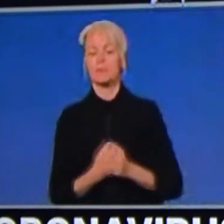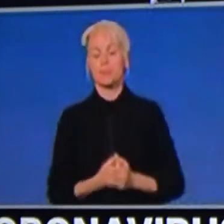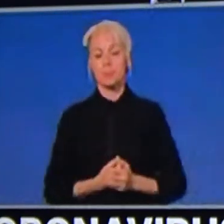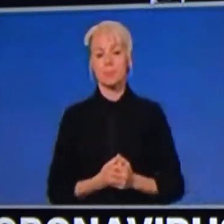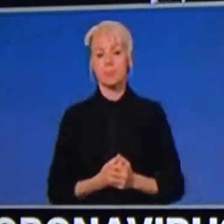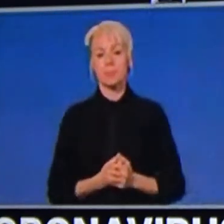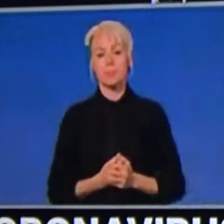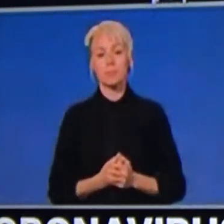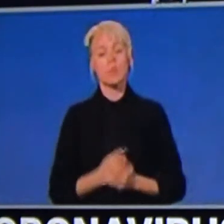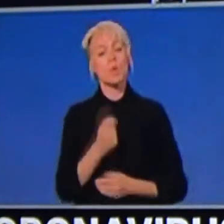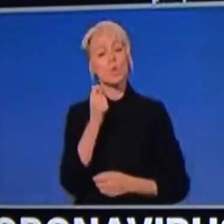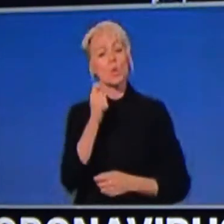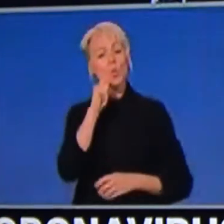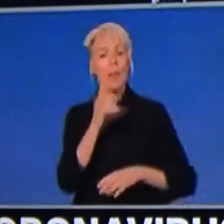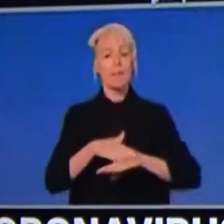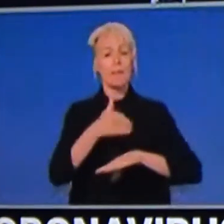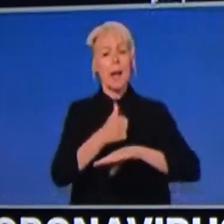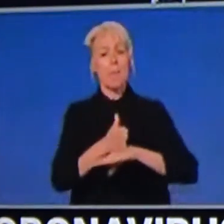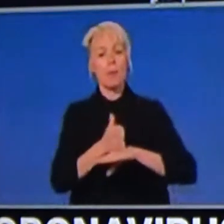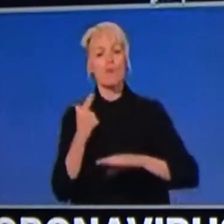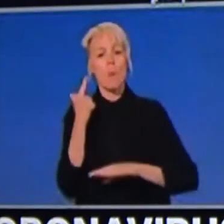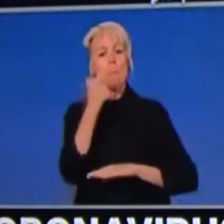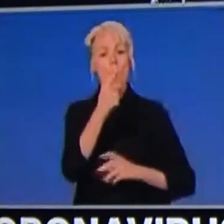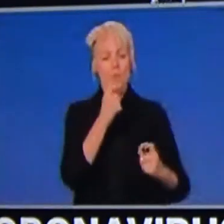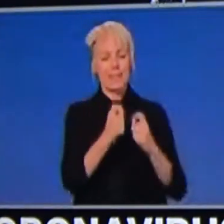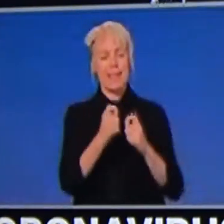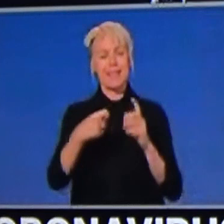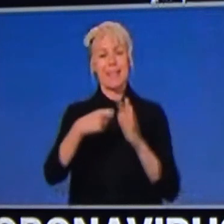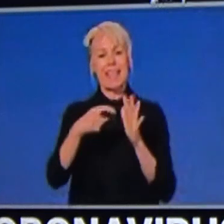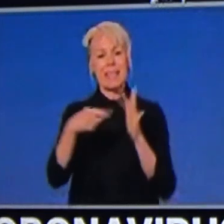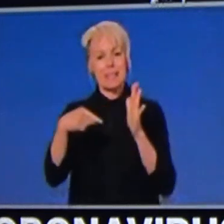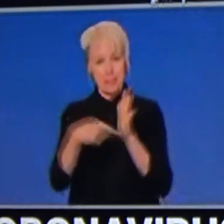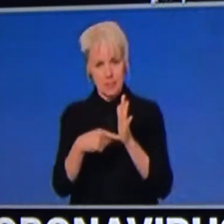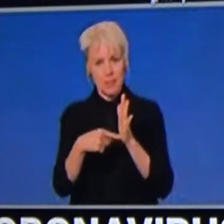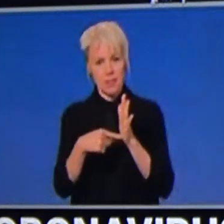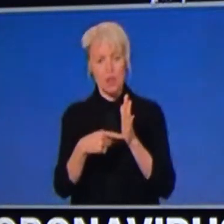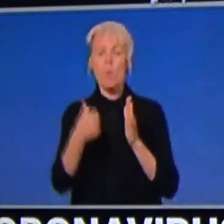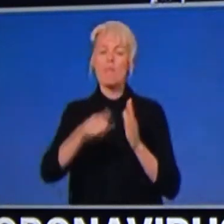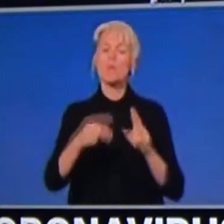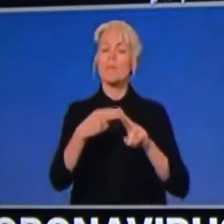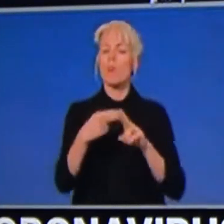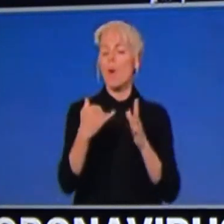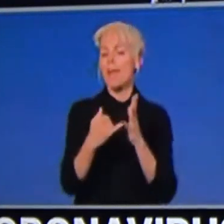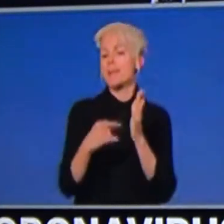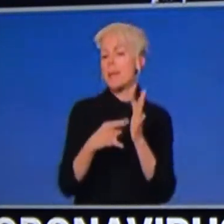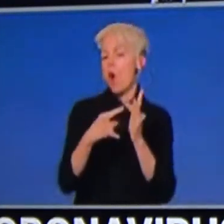remote testing kits that can go into community. We've used them in sexually transmitted infection diagnosis in the past. We're